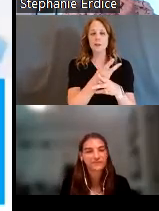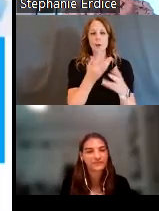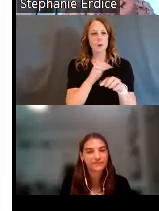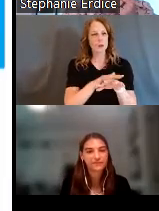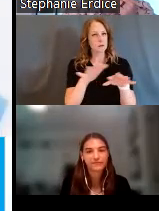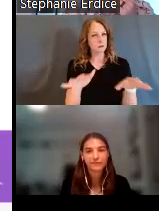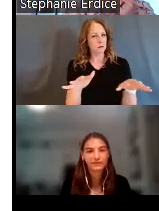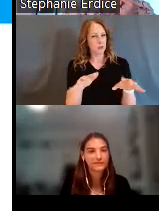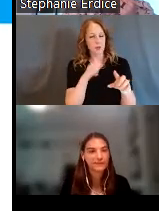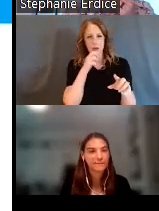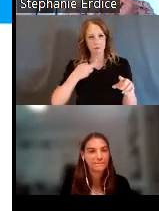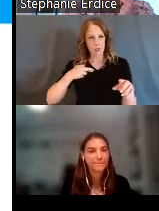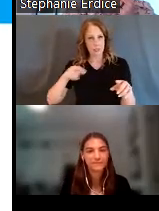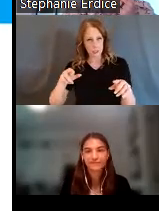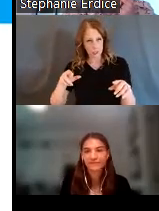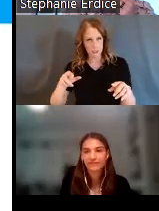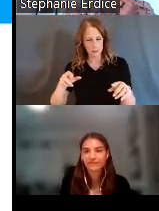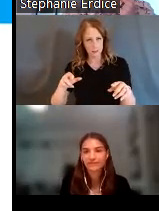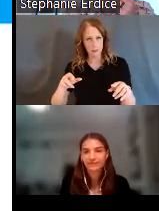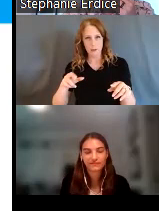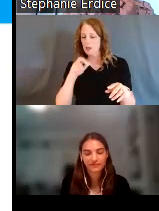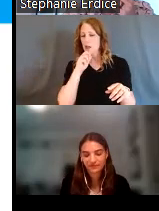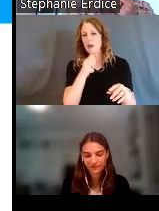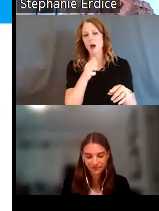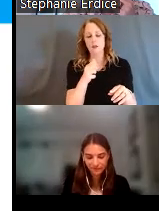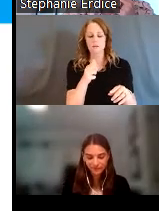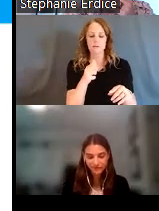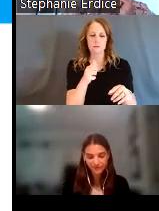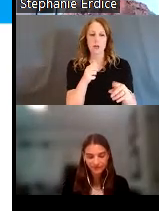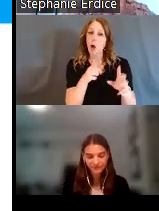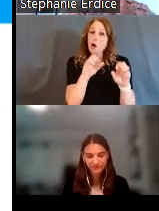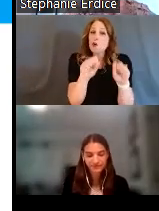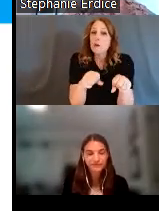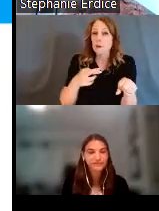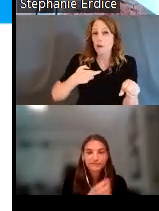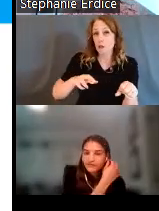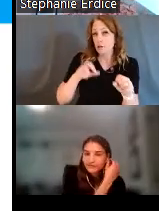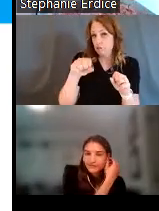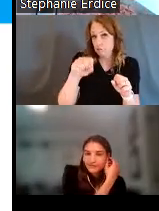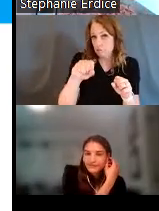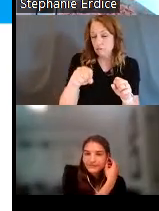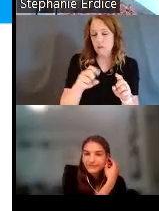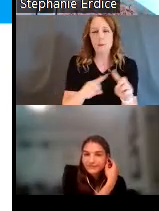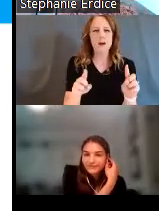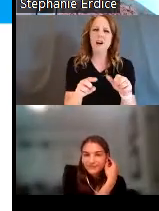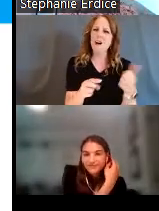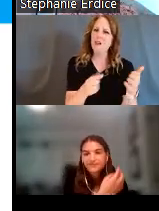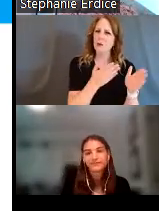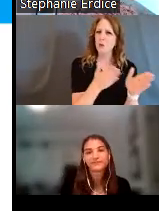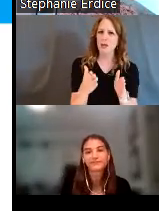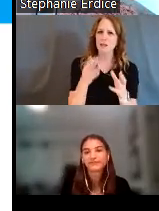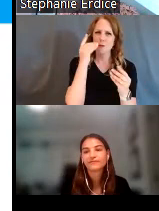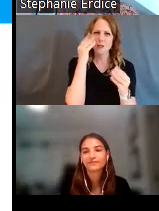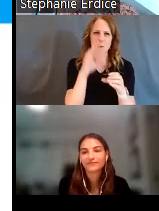this from religion. This is not, this could be about religious practices, but there are other ways to think about